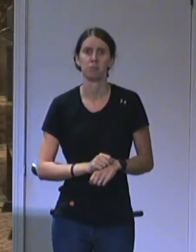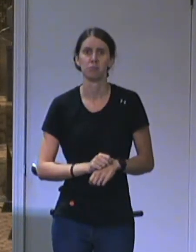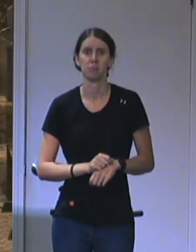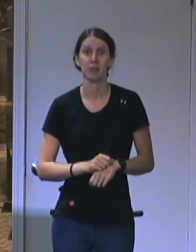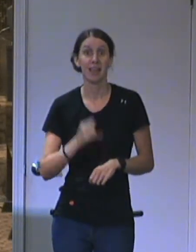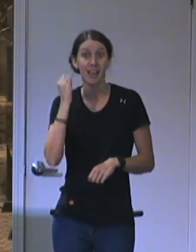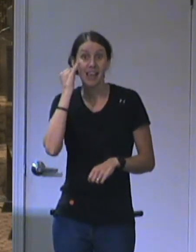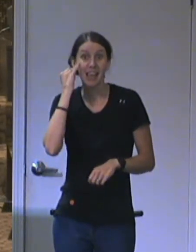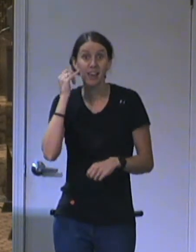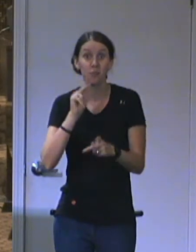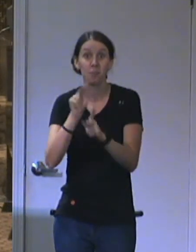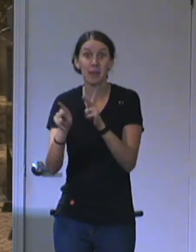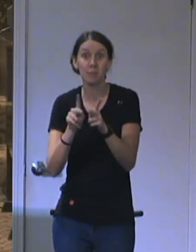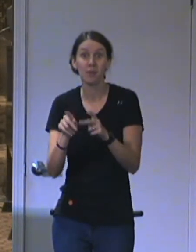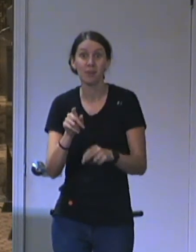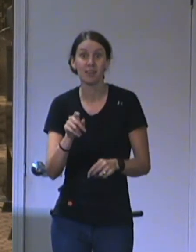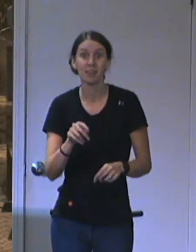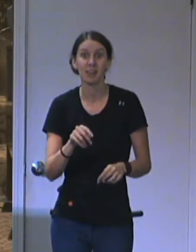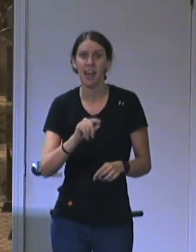so.